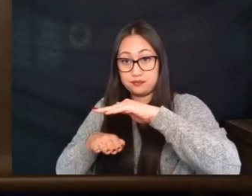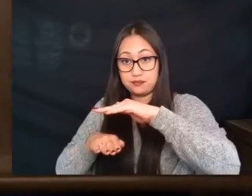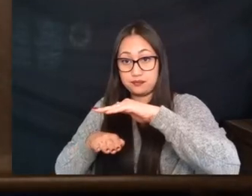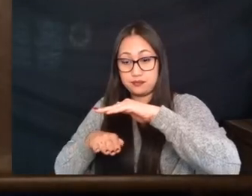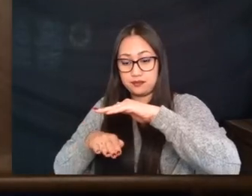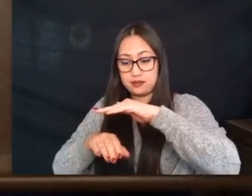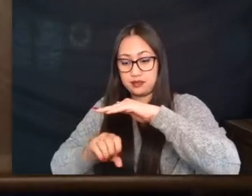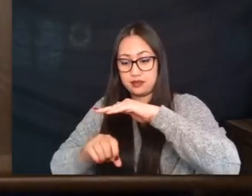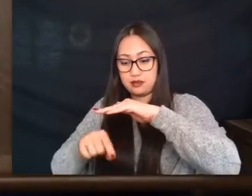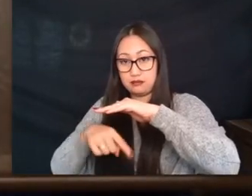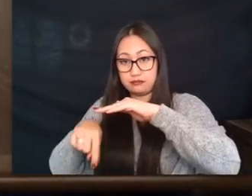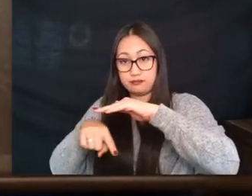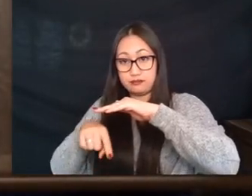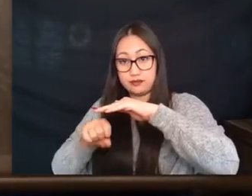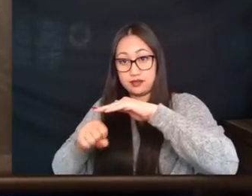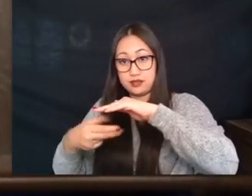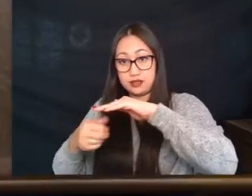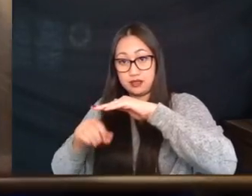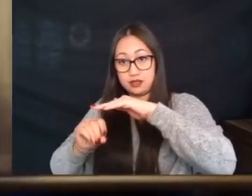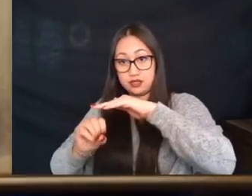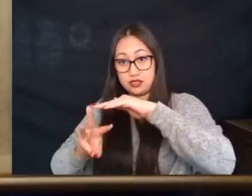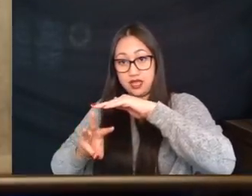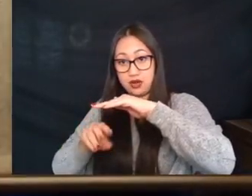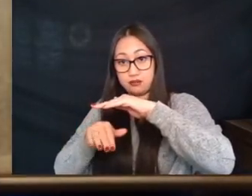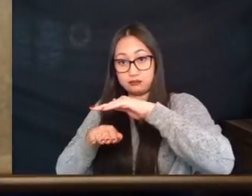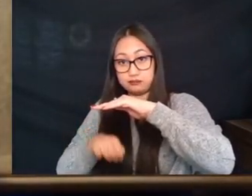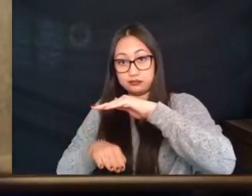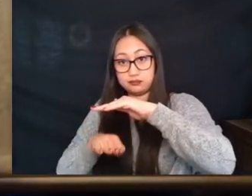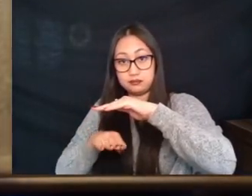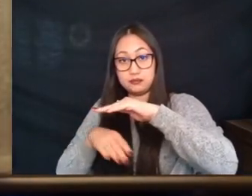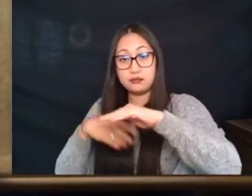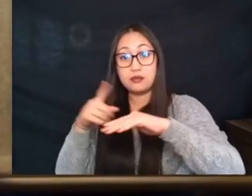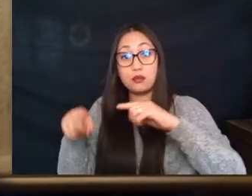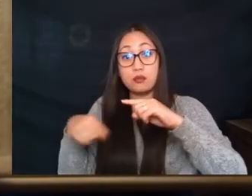source, it will completely block out all the light.